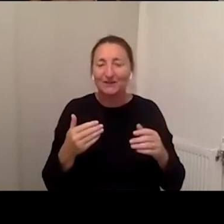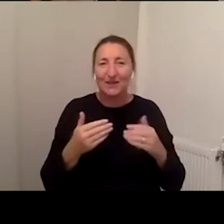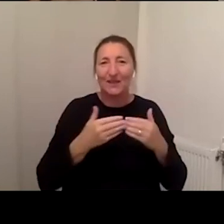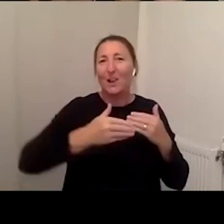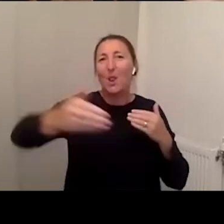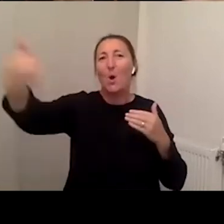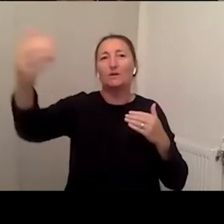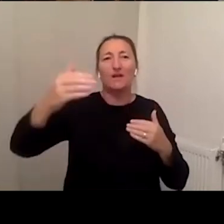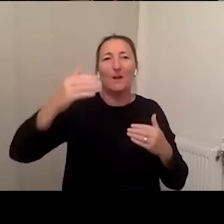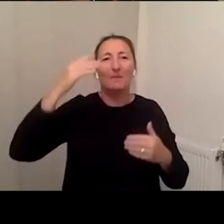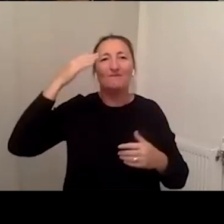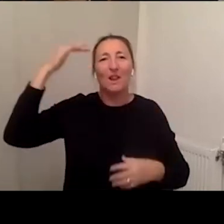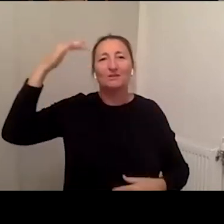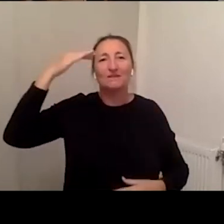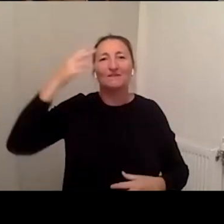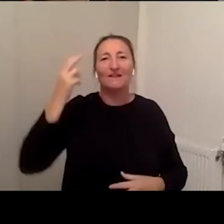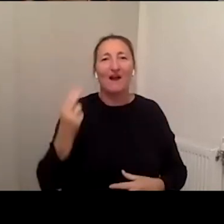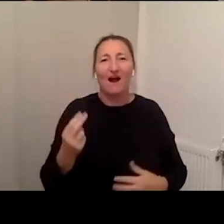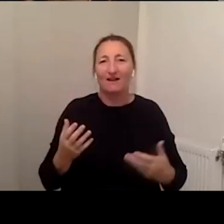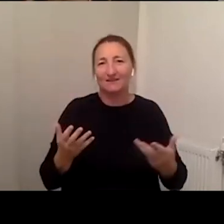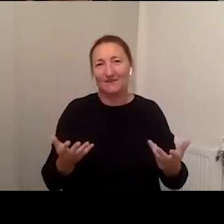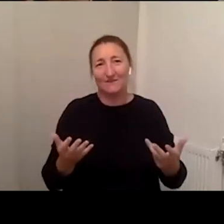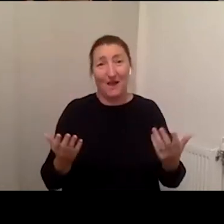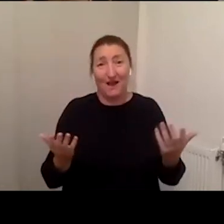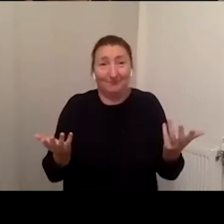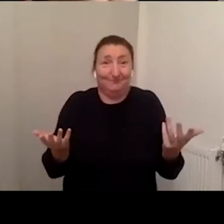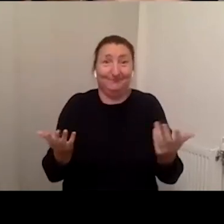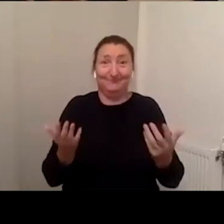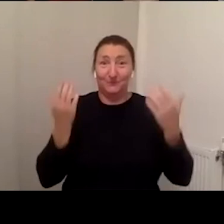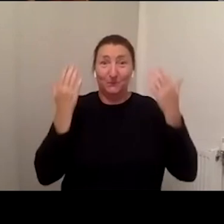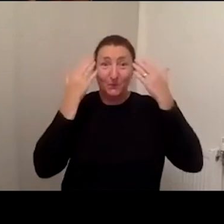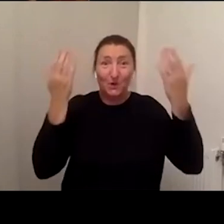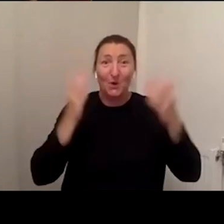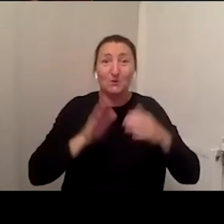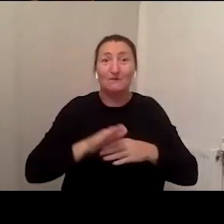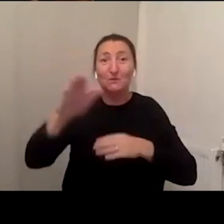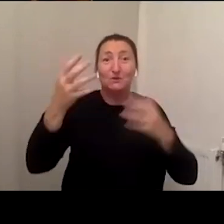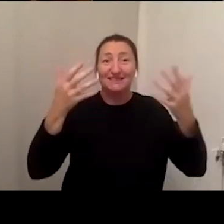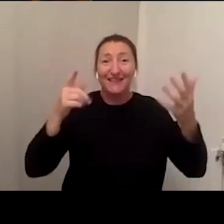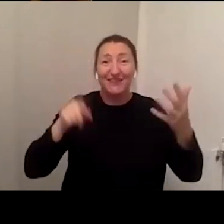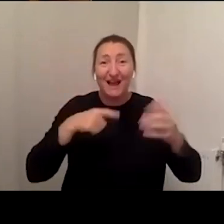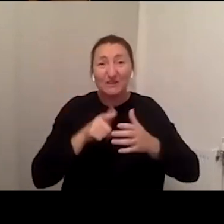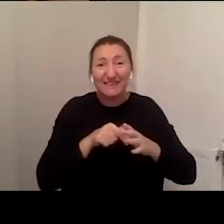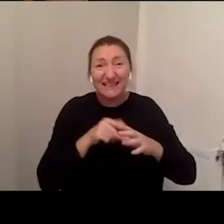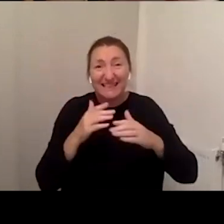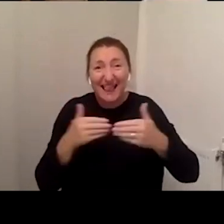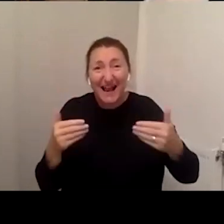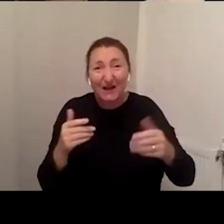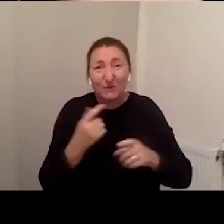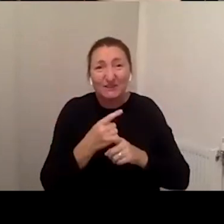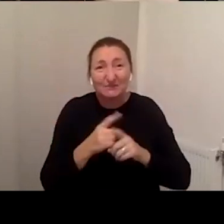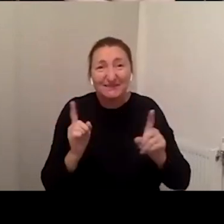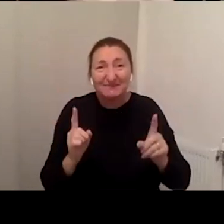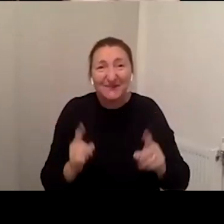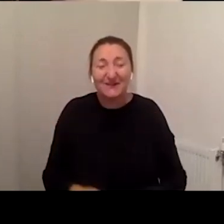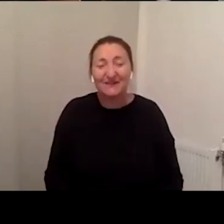art, philosophy of art and stuff in it, all of it. It's definitely one, I think, as you suggested, something to really start thinking about. We had one last